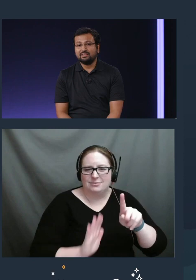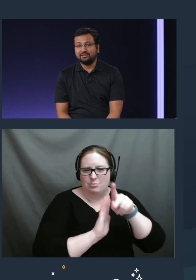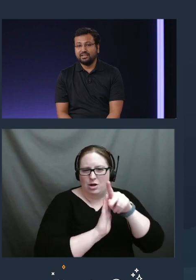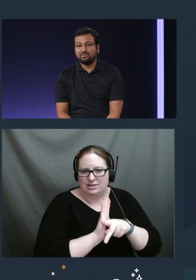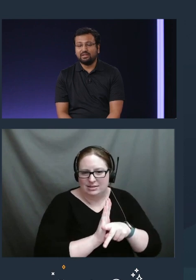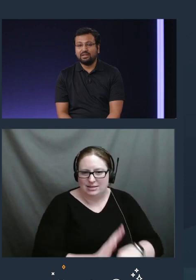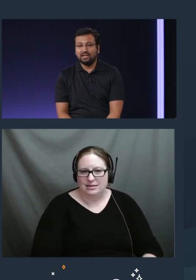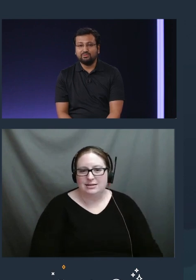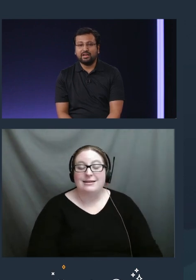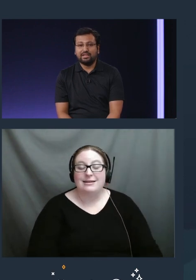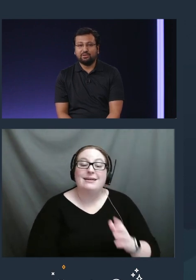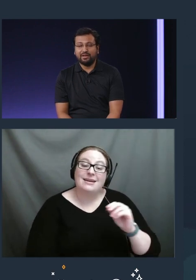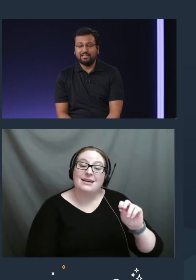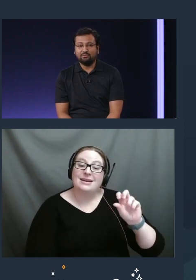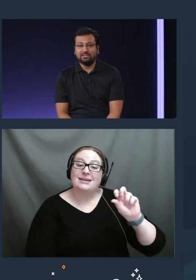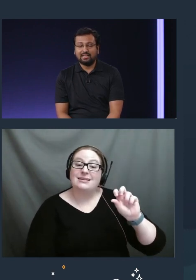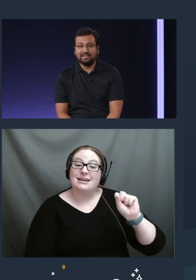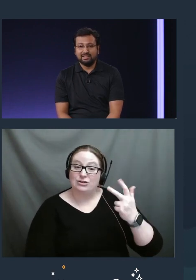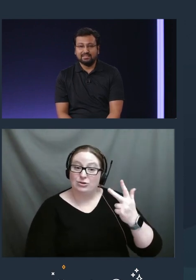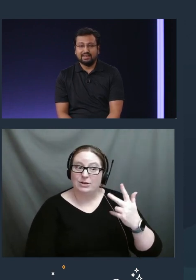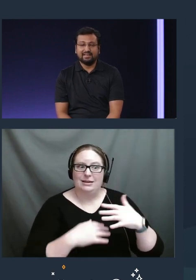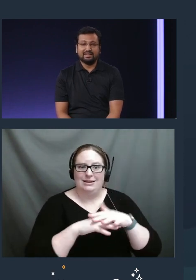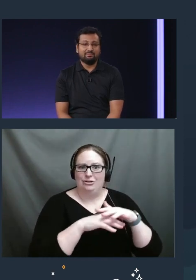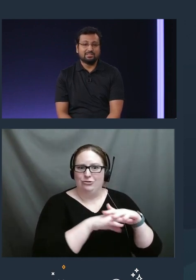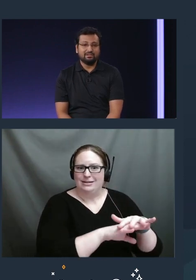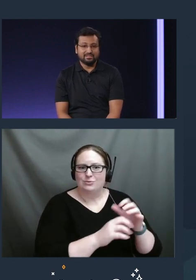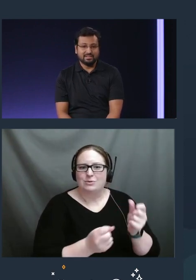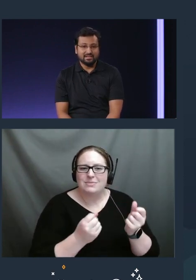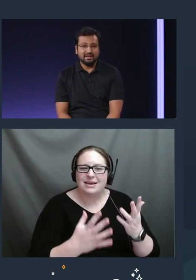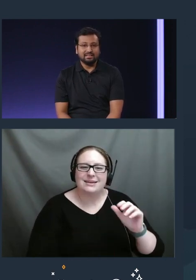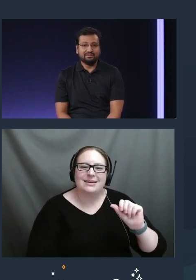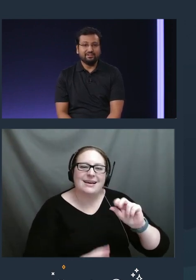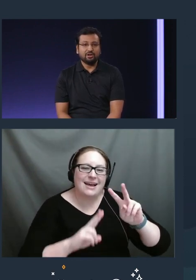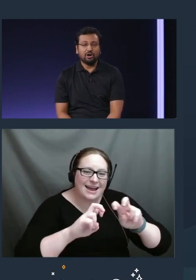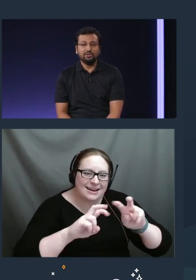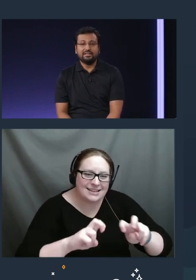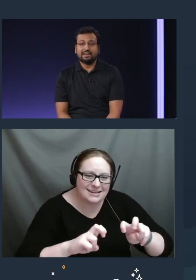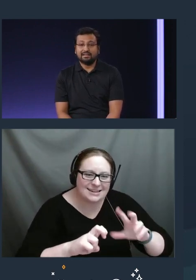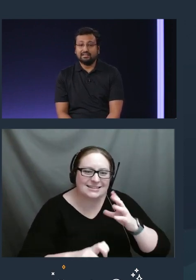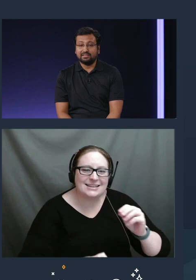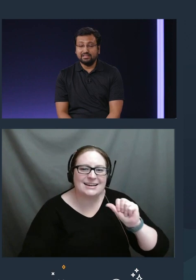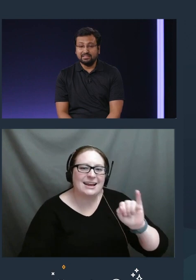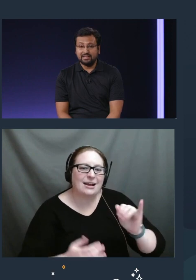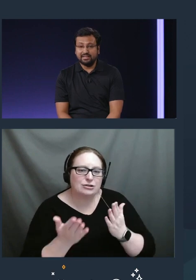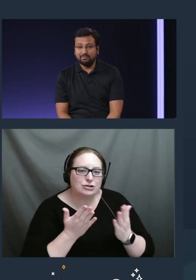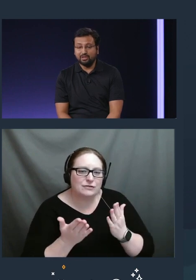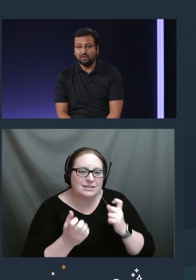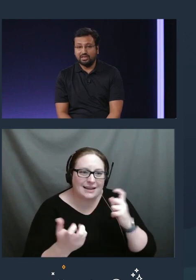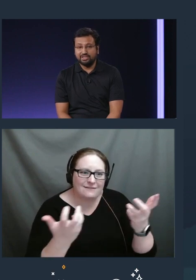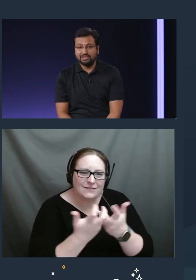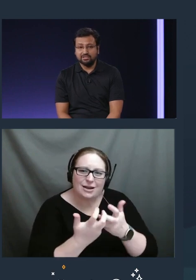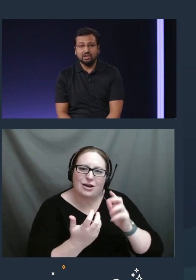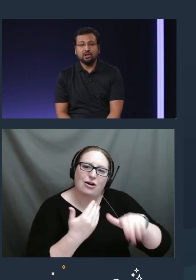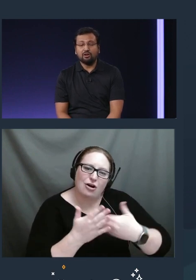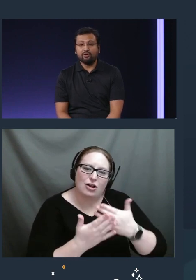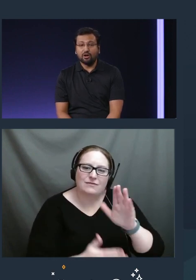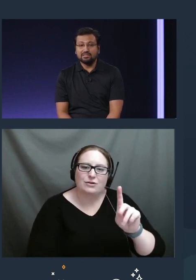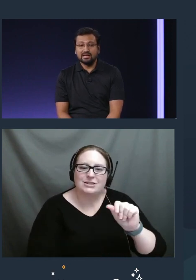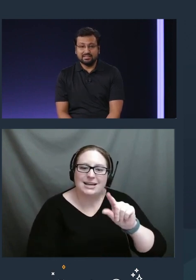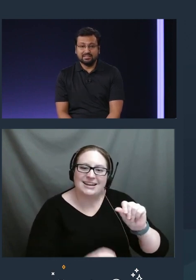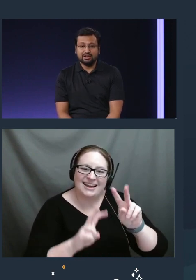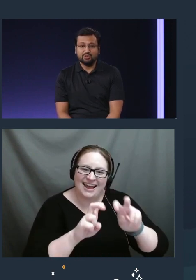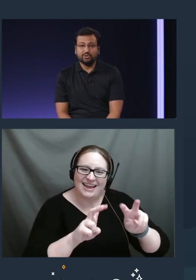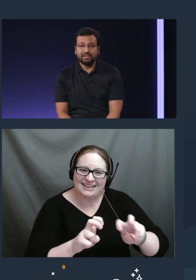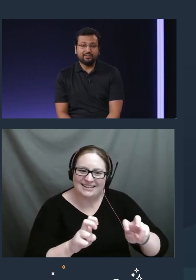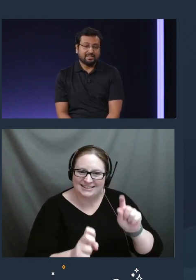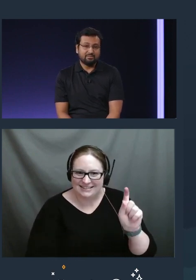S3 integrates with a large variety of AWS analytics and AI/ML services that fit all your data analytic needs and enable organizations of all